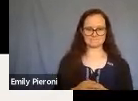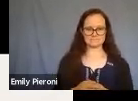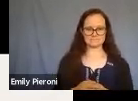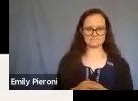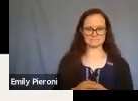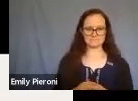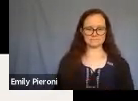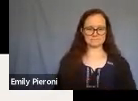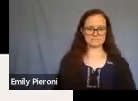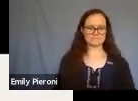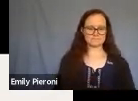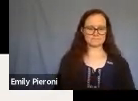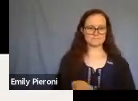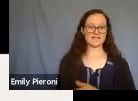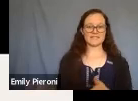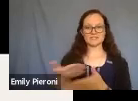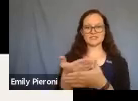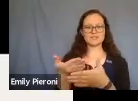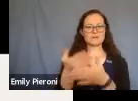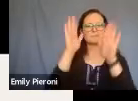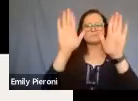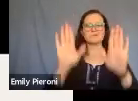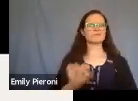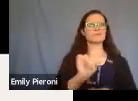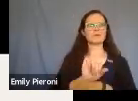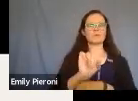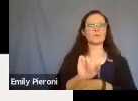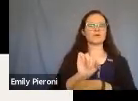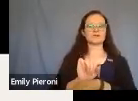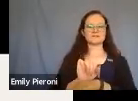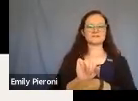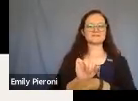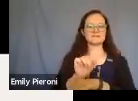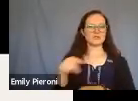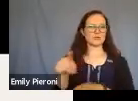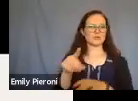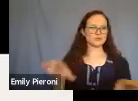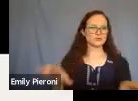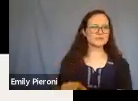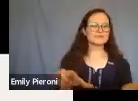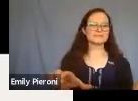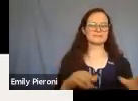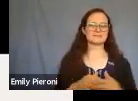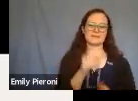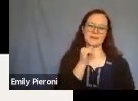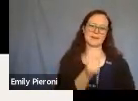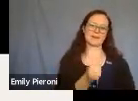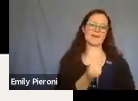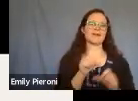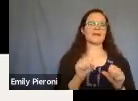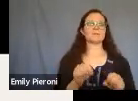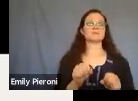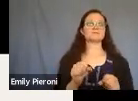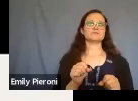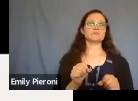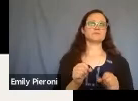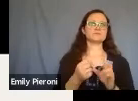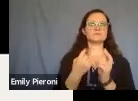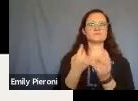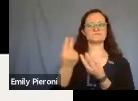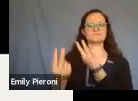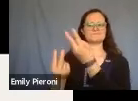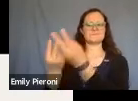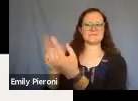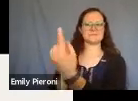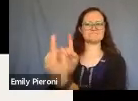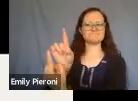share the wonderful work that you're doing, in spite of us not being able to be there in person.